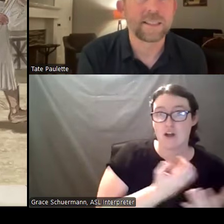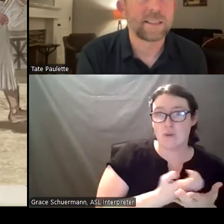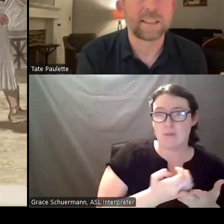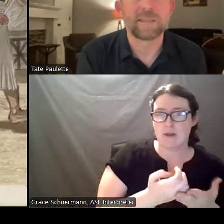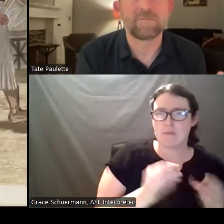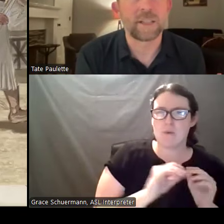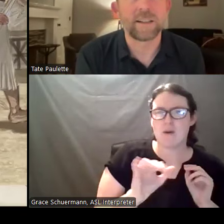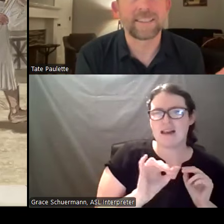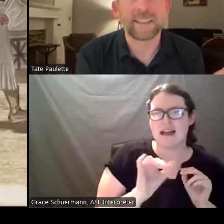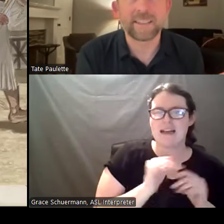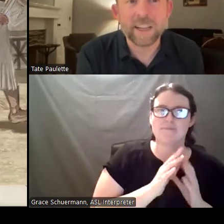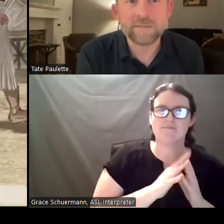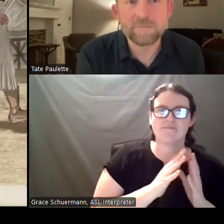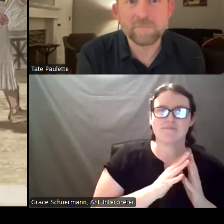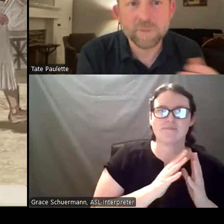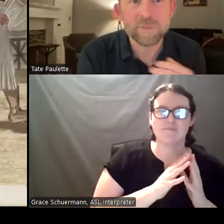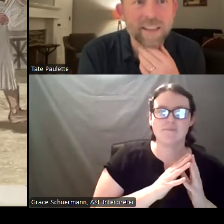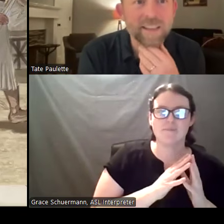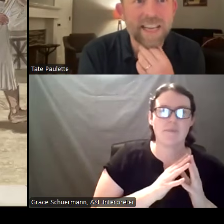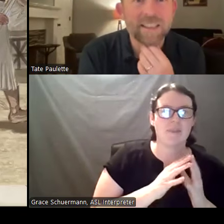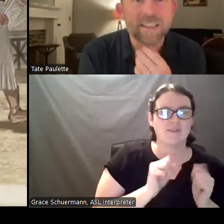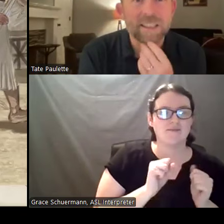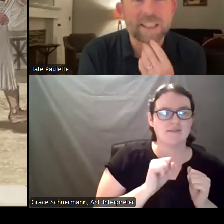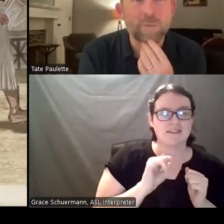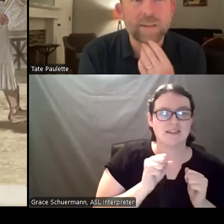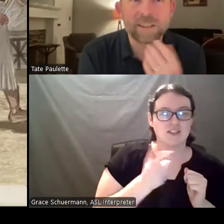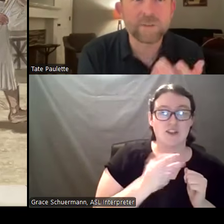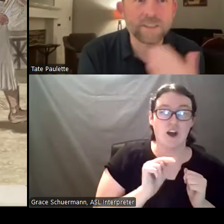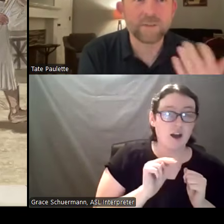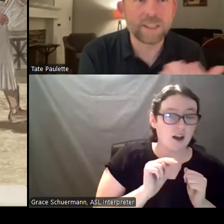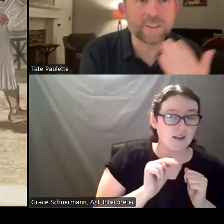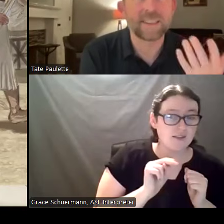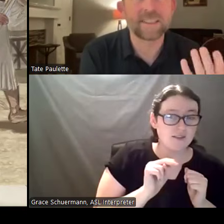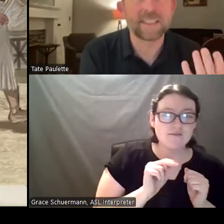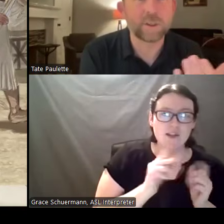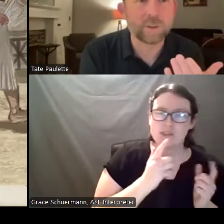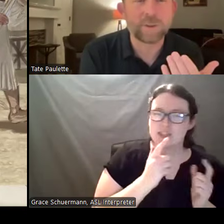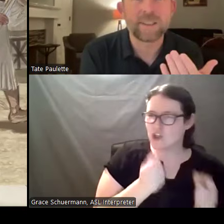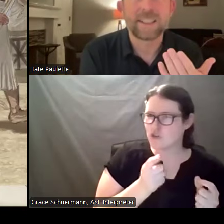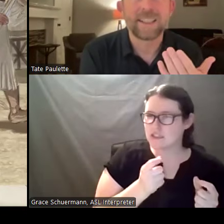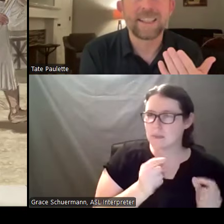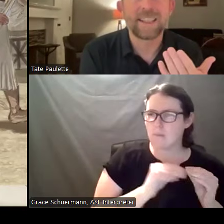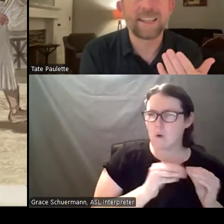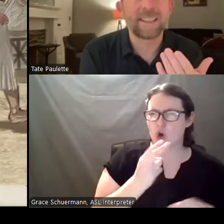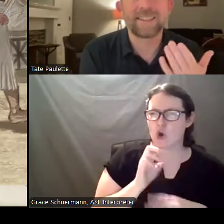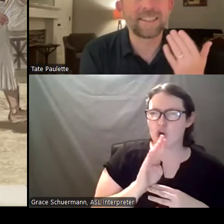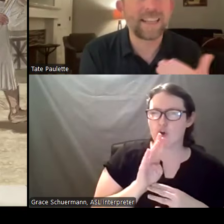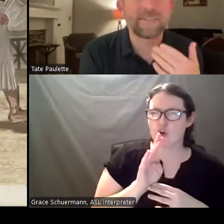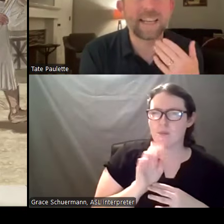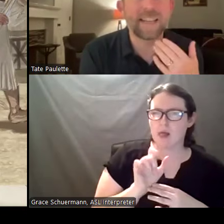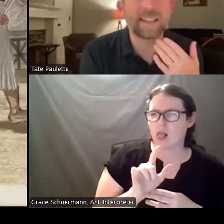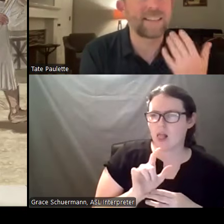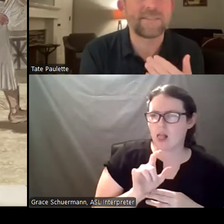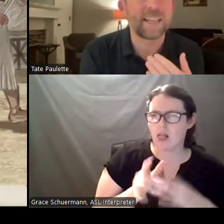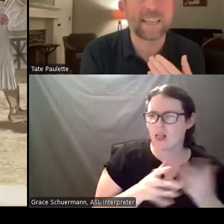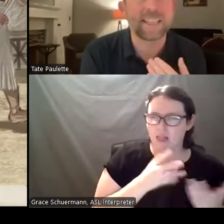like a saison, something like that. Because it was also interestingly herbal, and it just didn't have